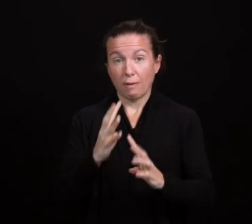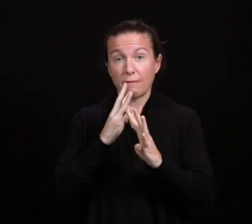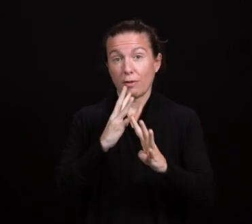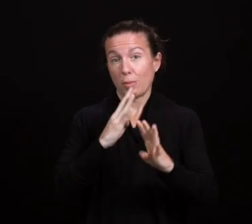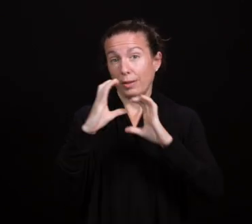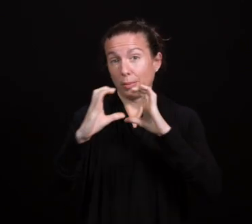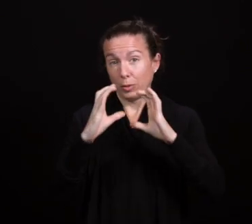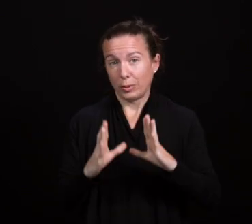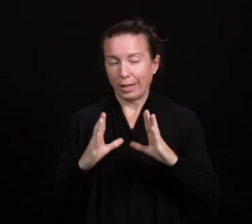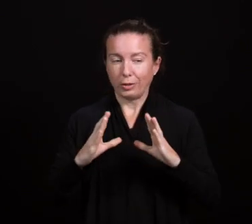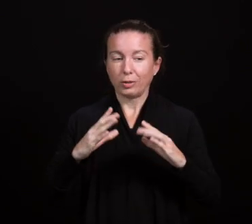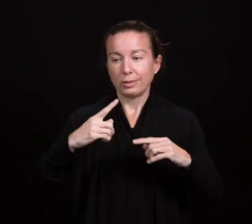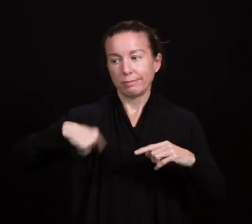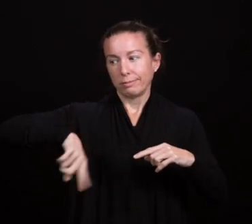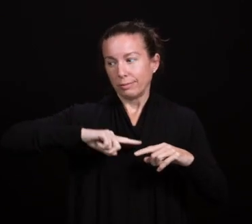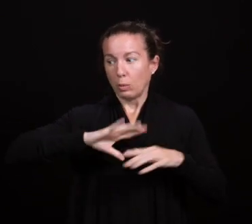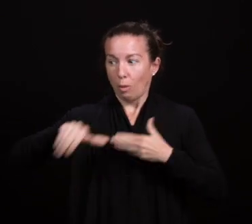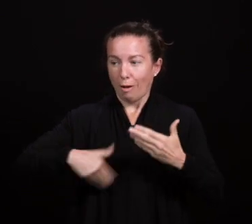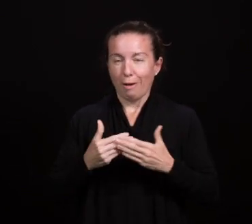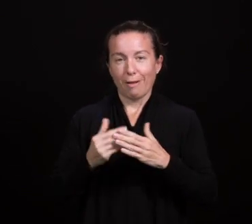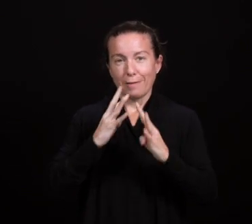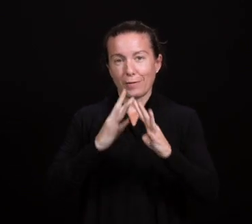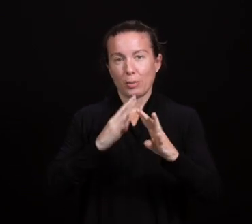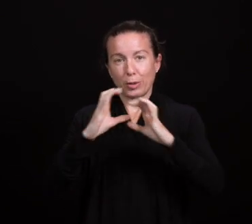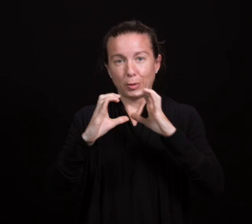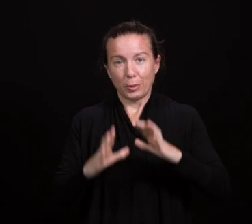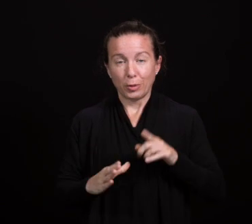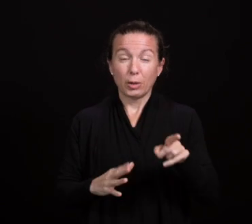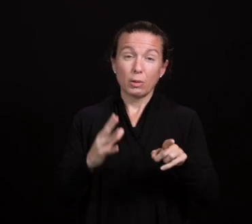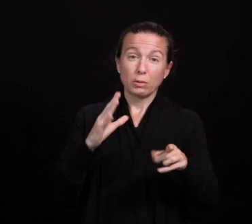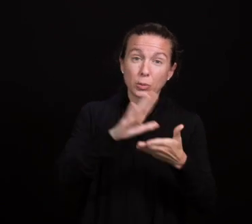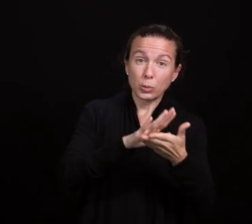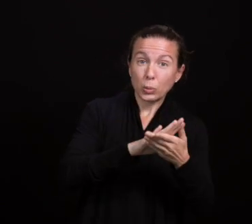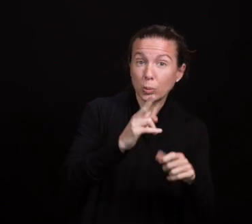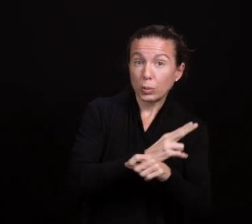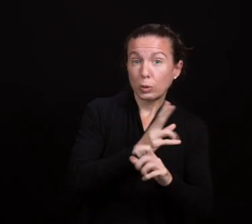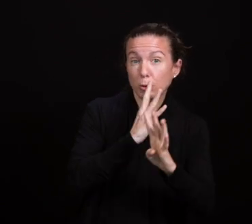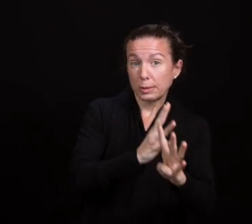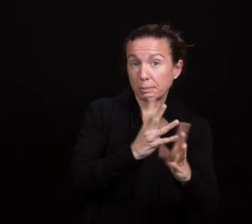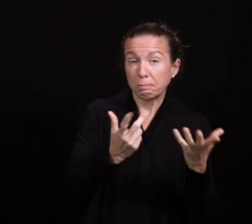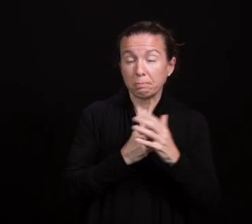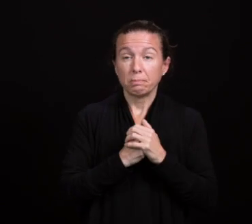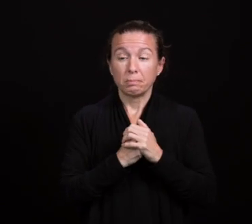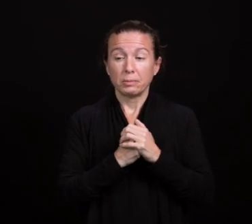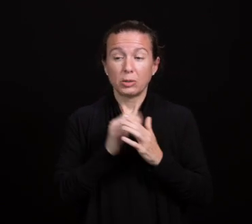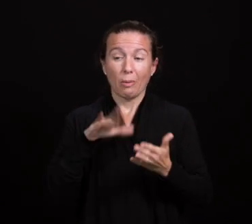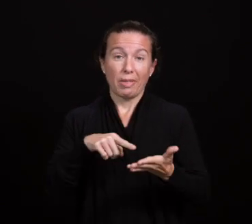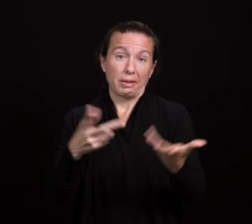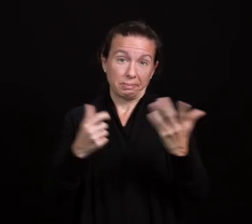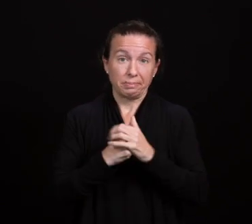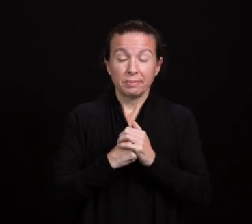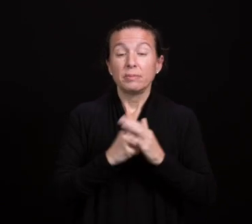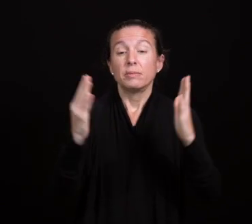and so that's what we've done. So we did a weekend getaway at the Pine Tree Camp, where they did a